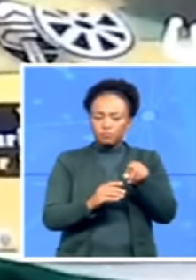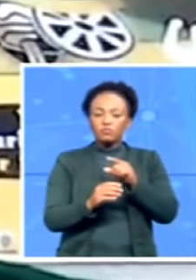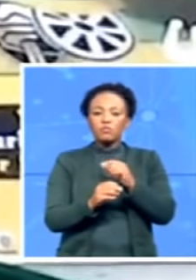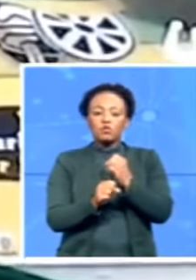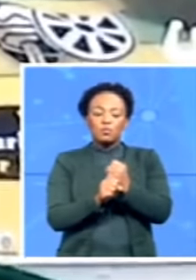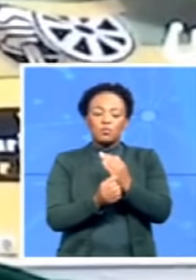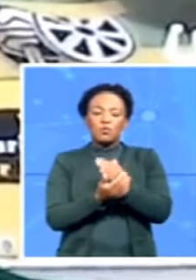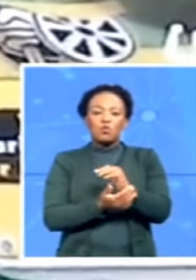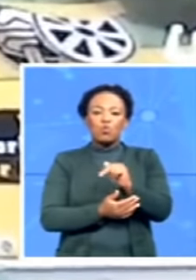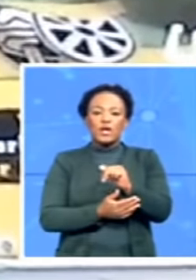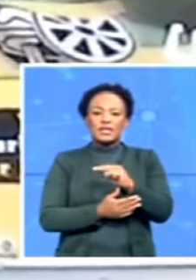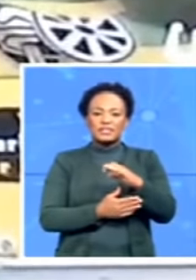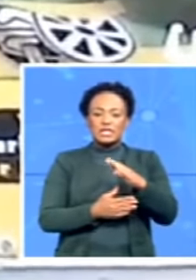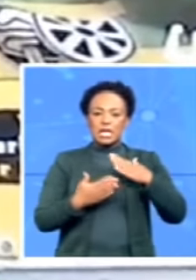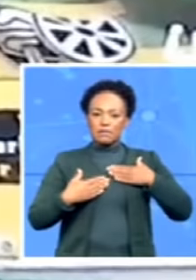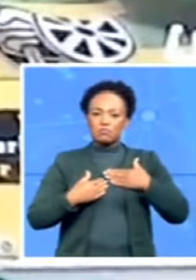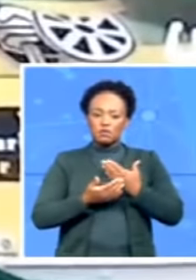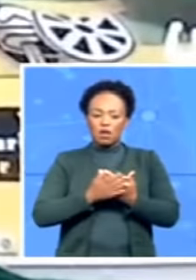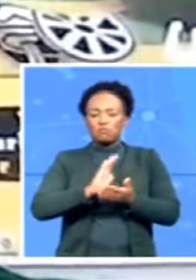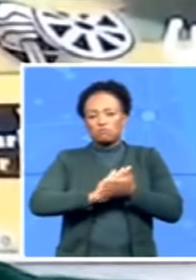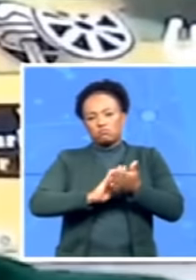function in full steam.